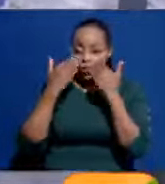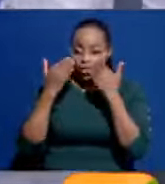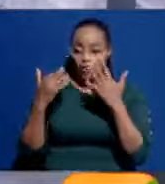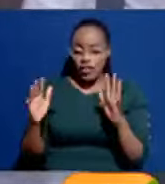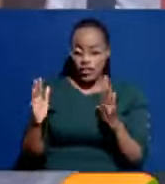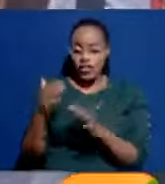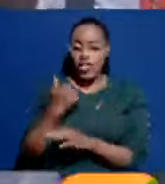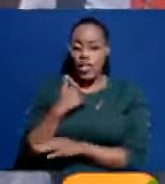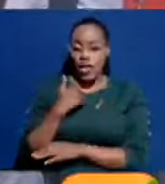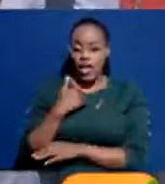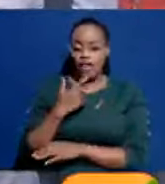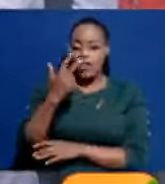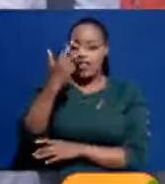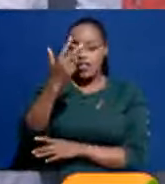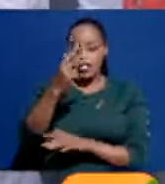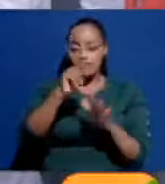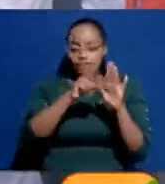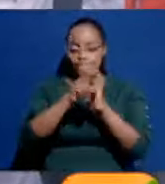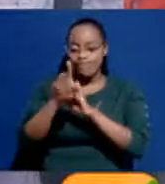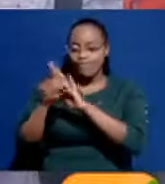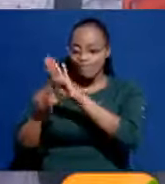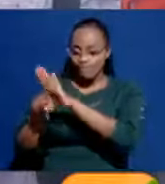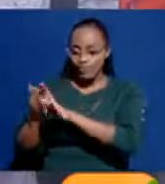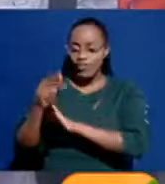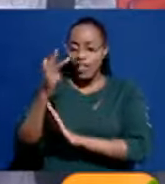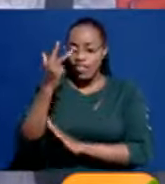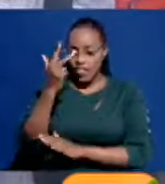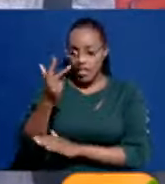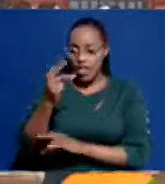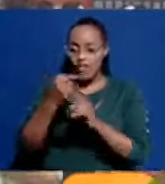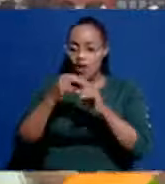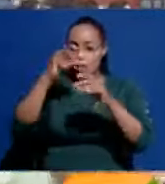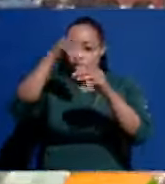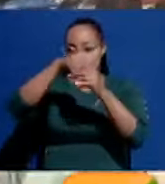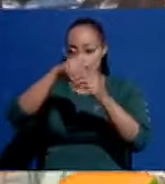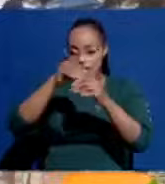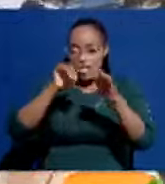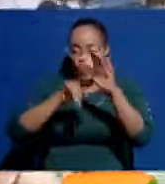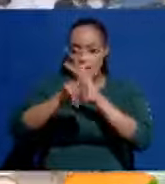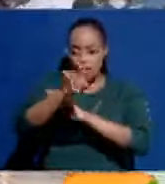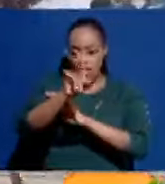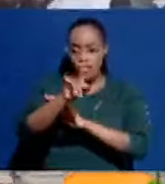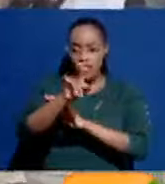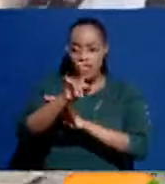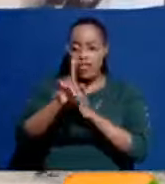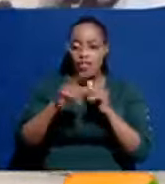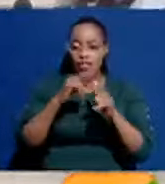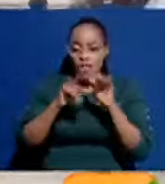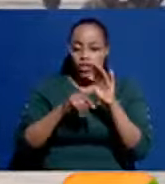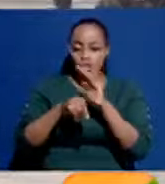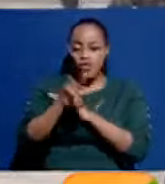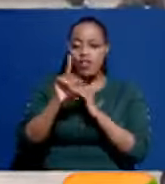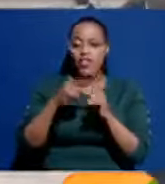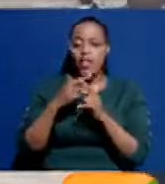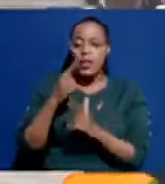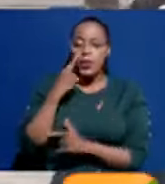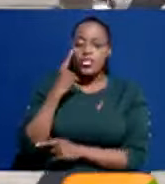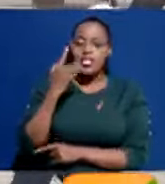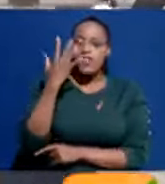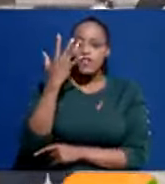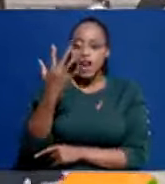three entrances there, right? But from the inside, when you enter, when you turn around, you can see